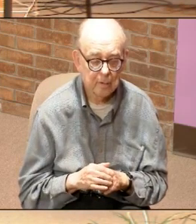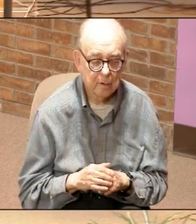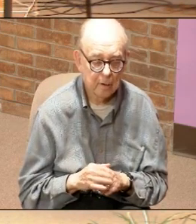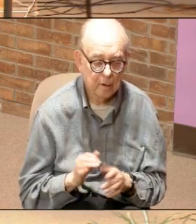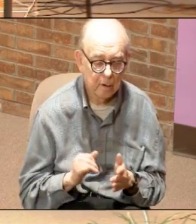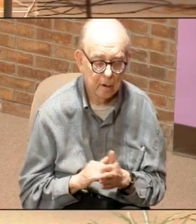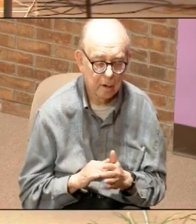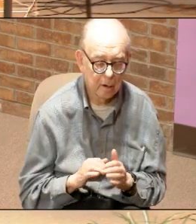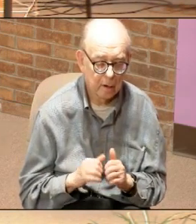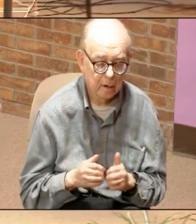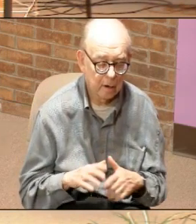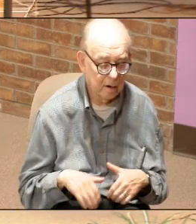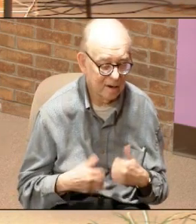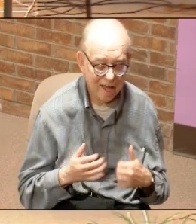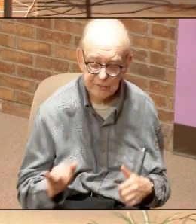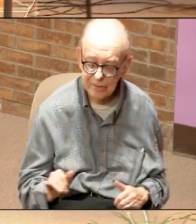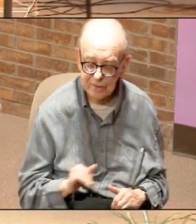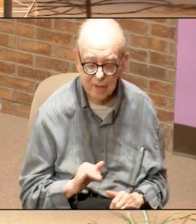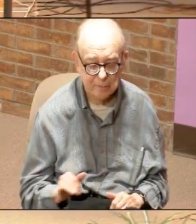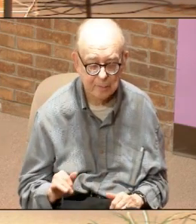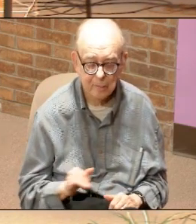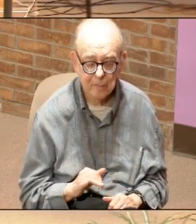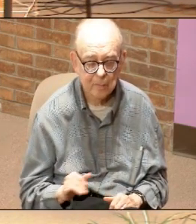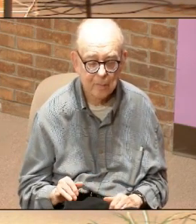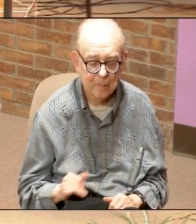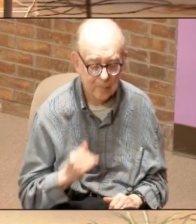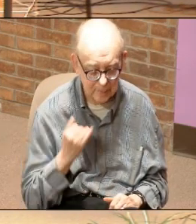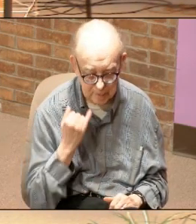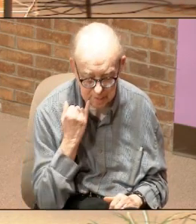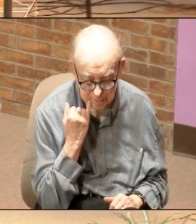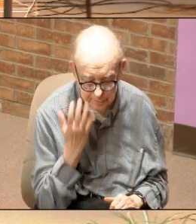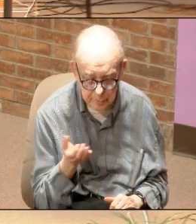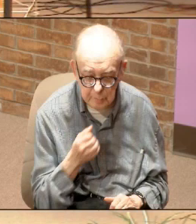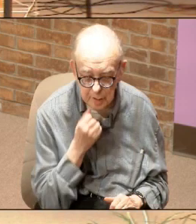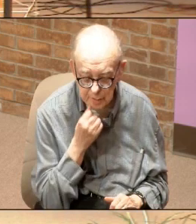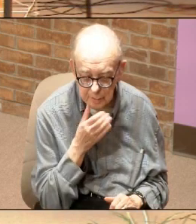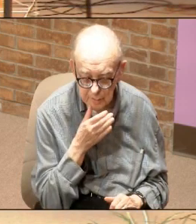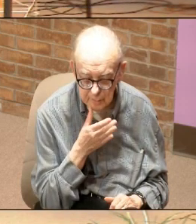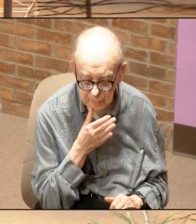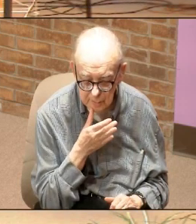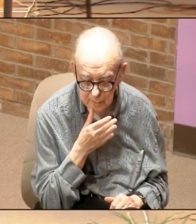And that's how our lives are. If you're a mother